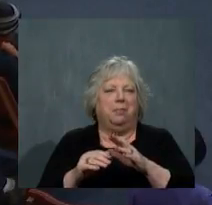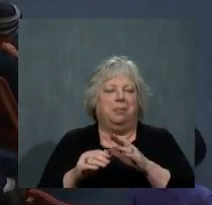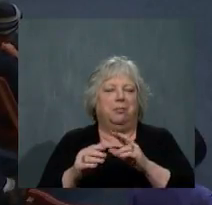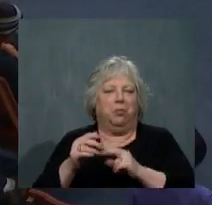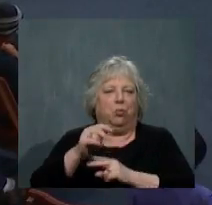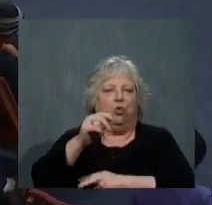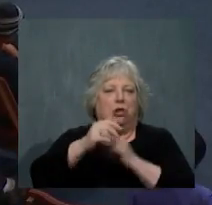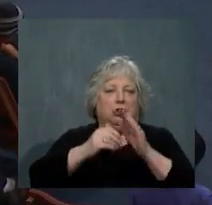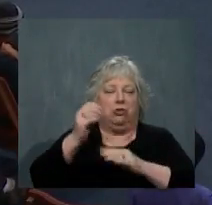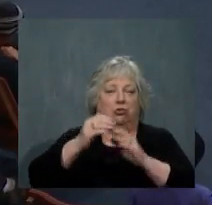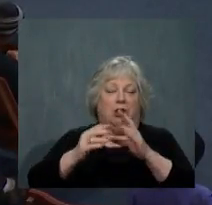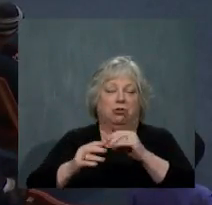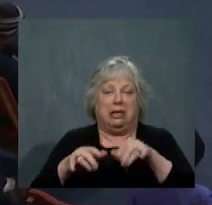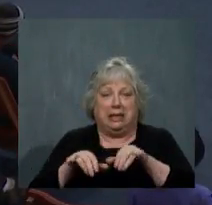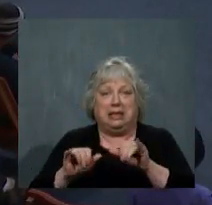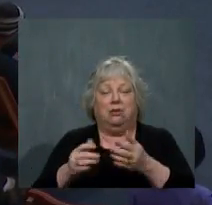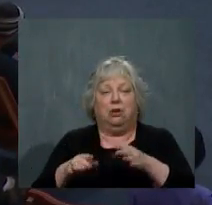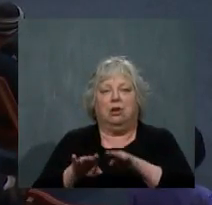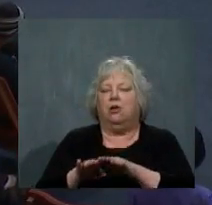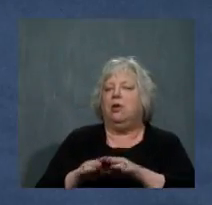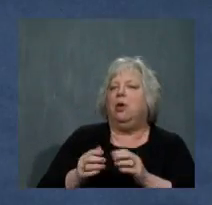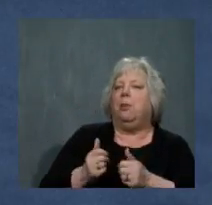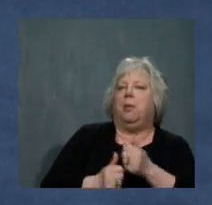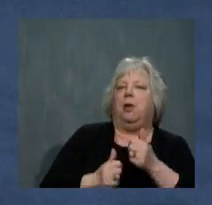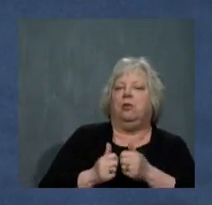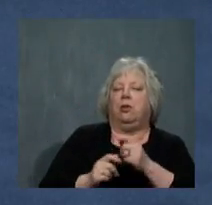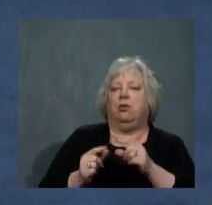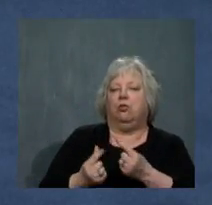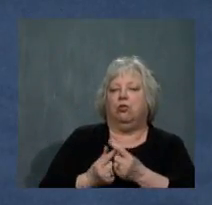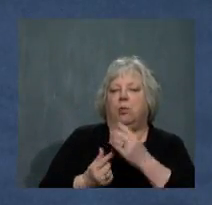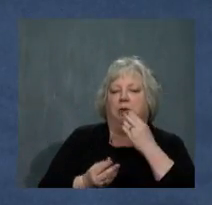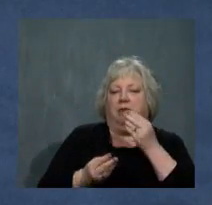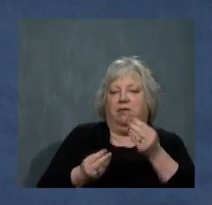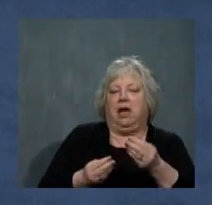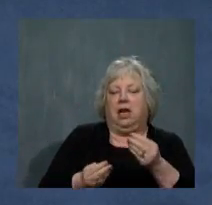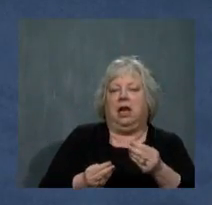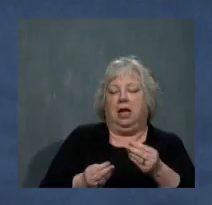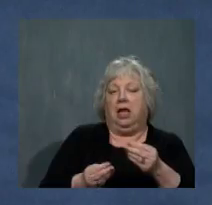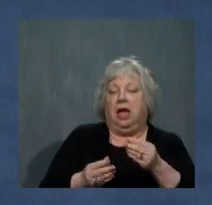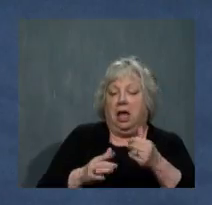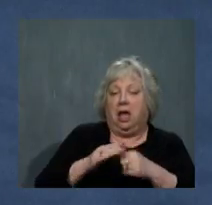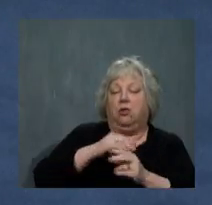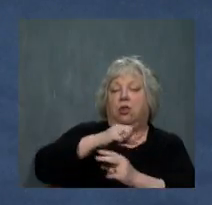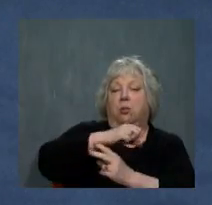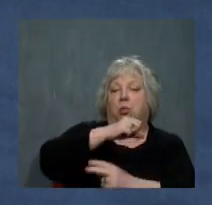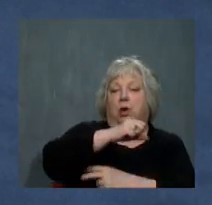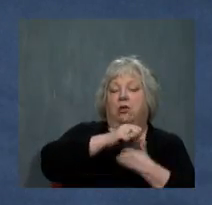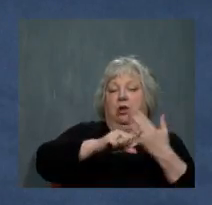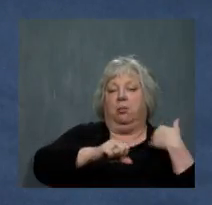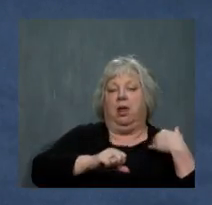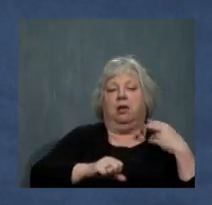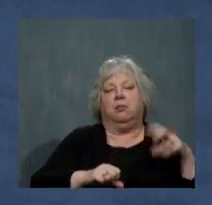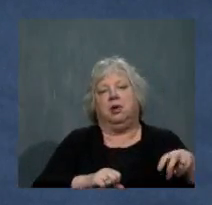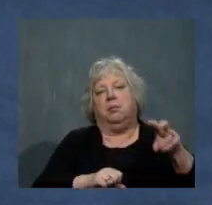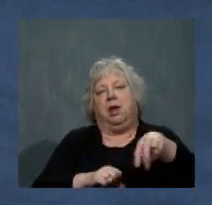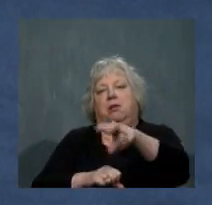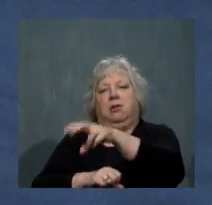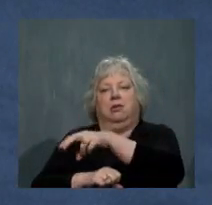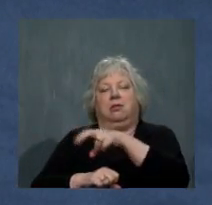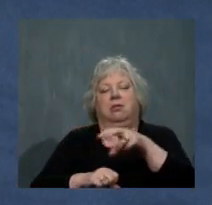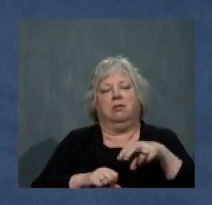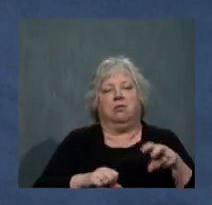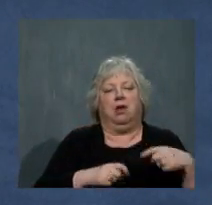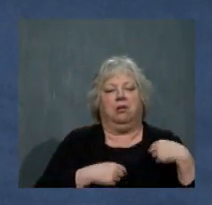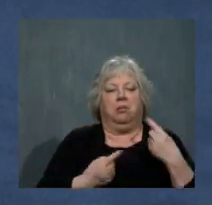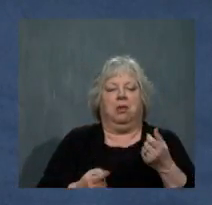it's still closed. So primarily the groups that were feeding under there have bounced around, and over the last 18 months they